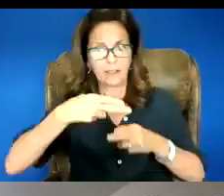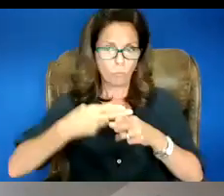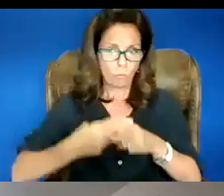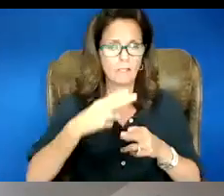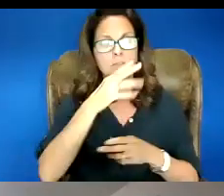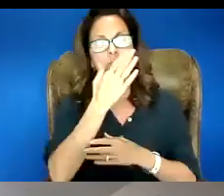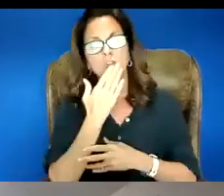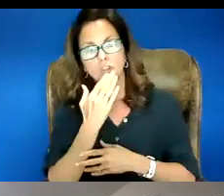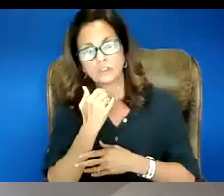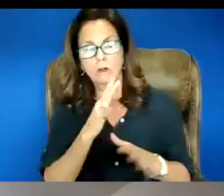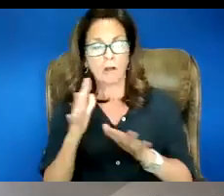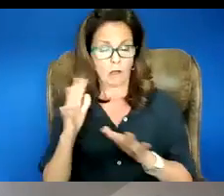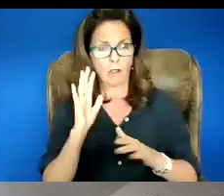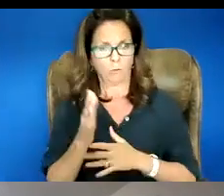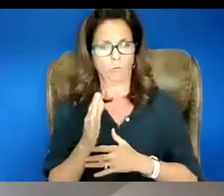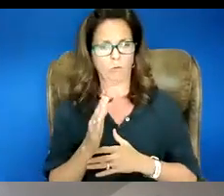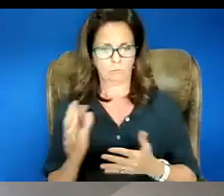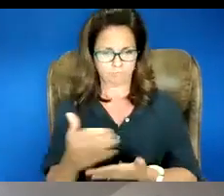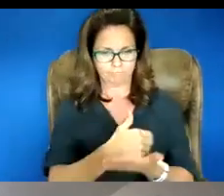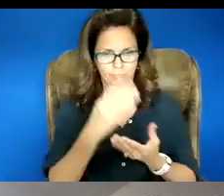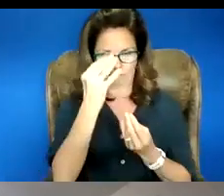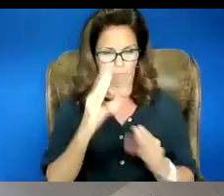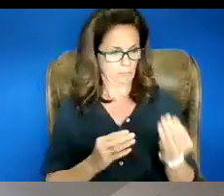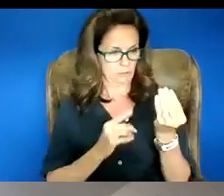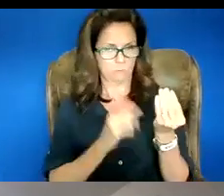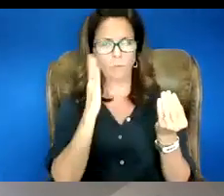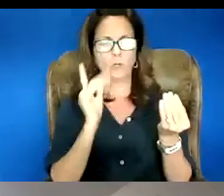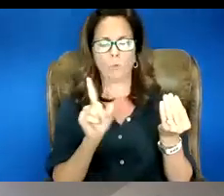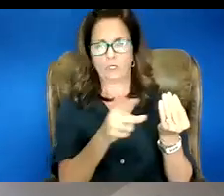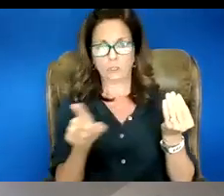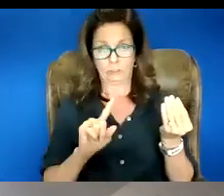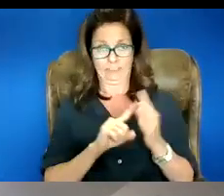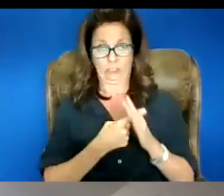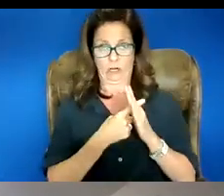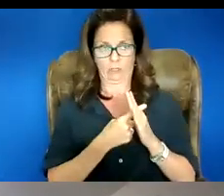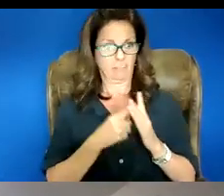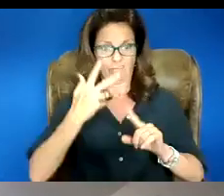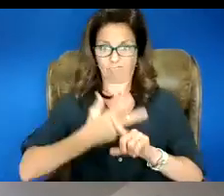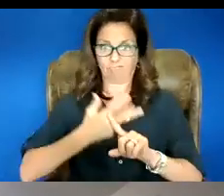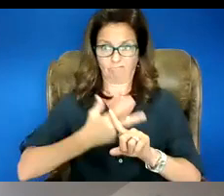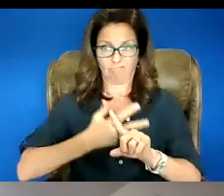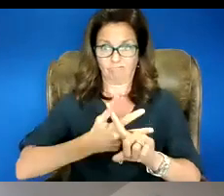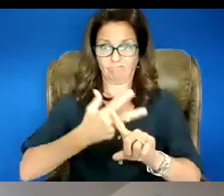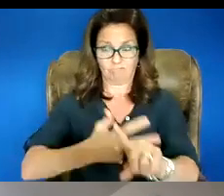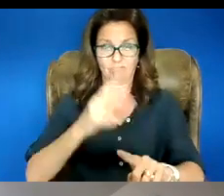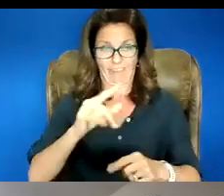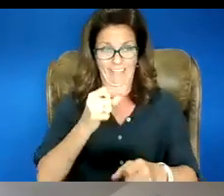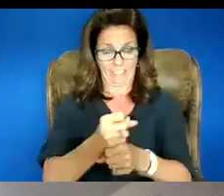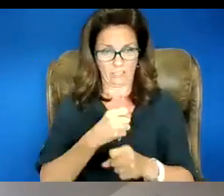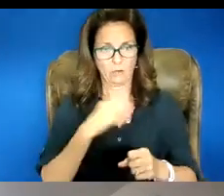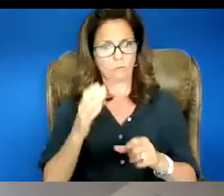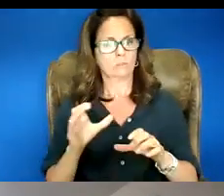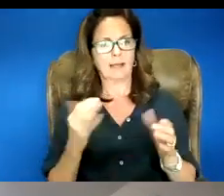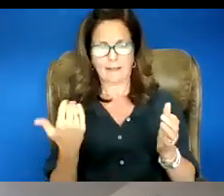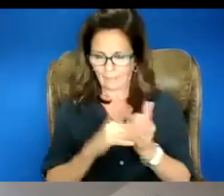is. And then every 90 days throughout that first year, we're going to do the same thing. And your health coach is going to look at those results, talk